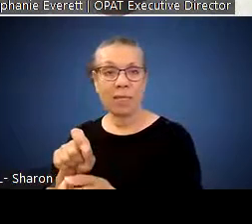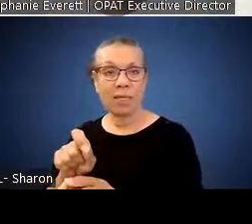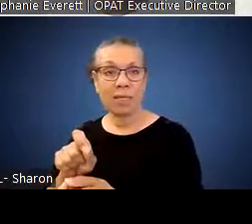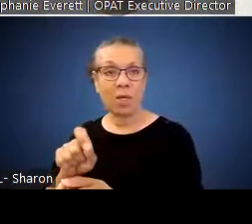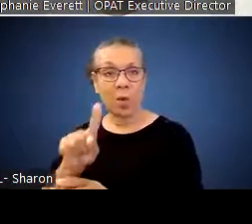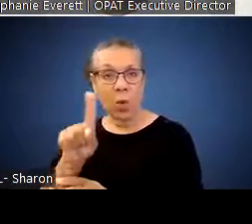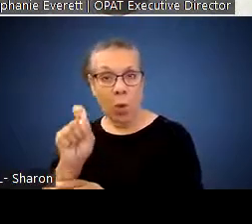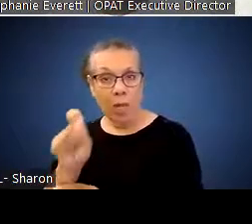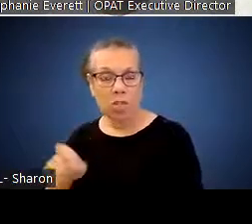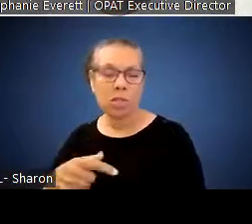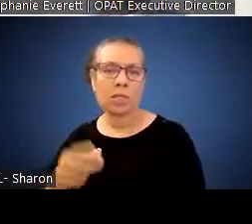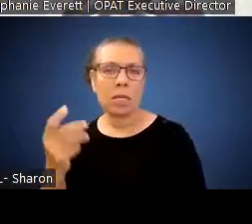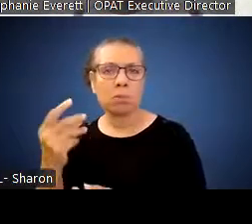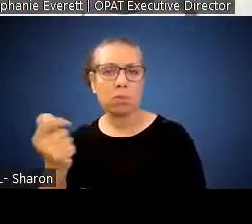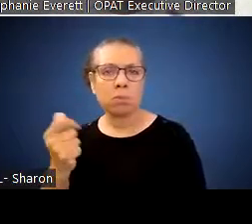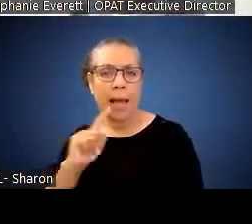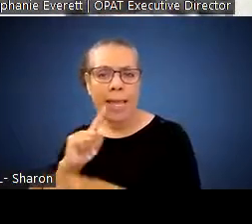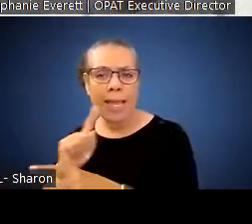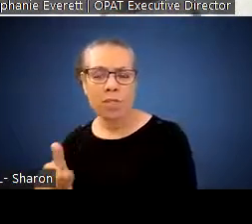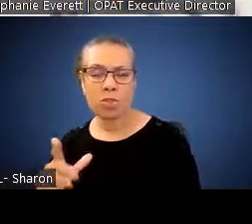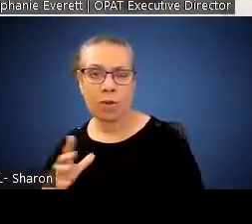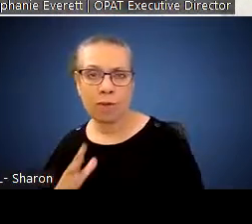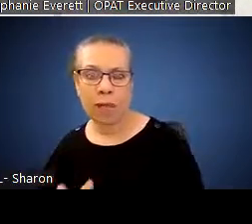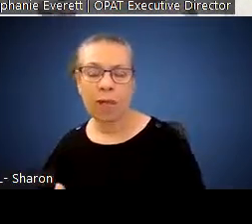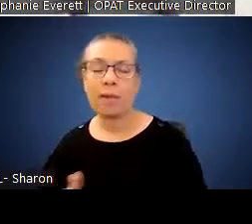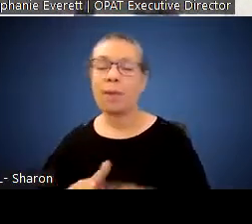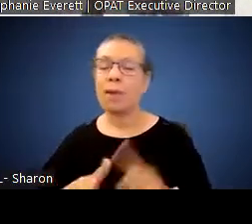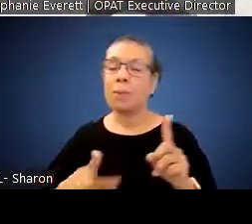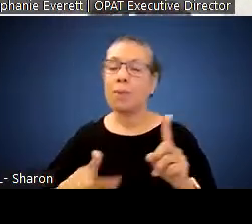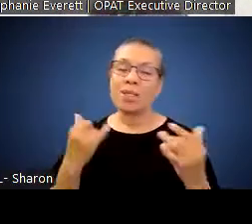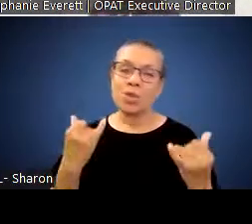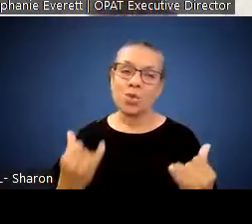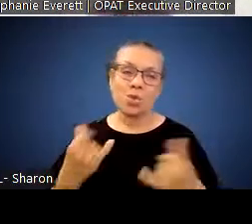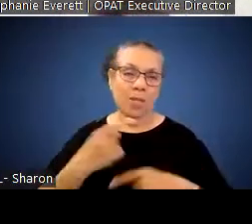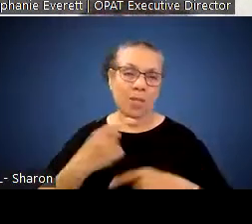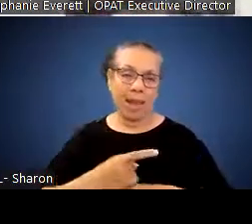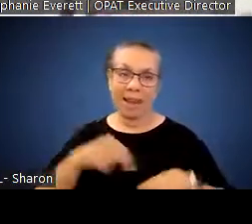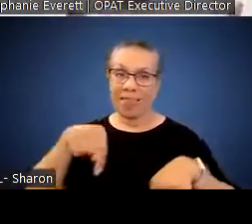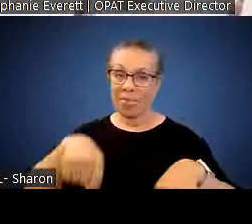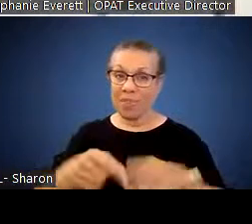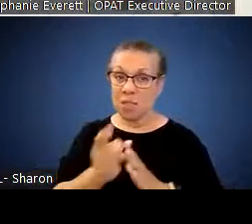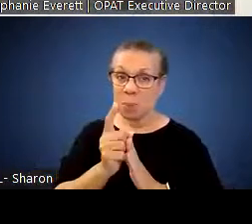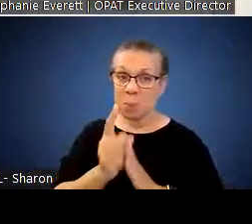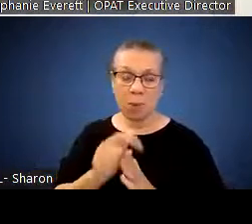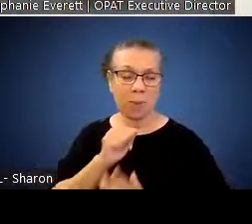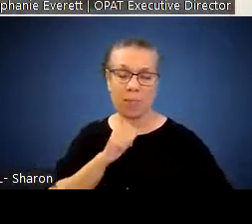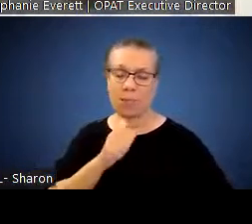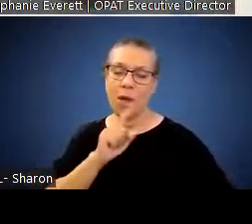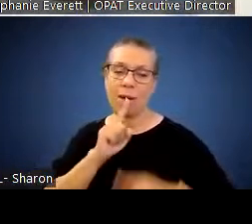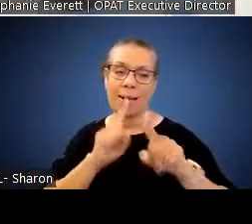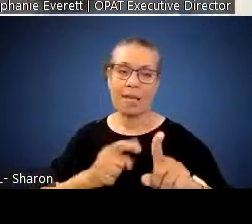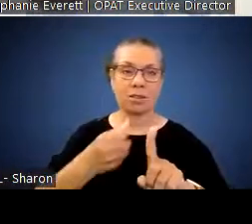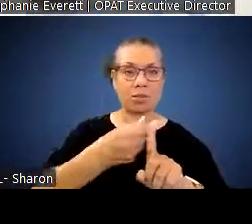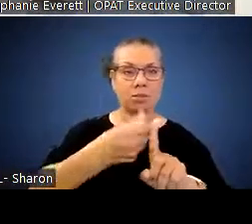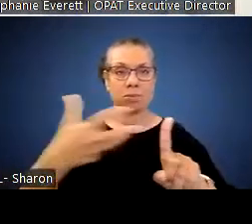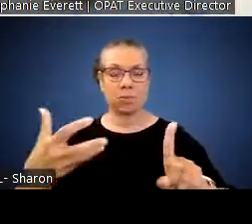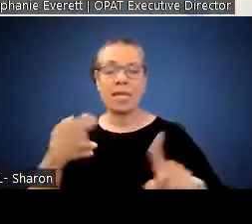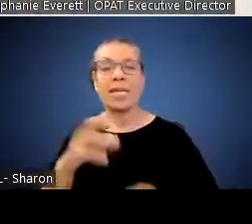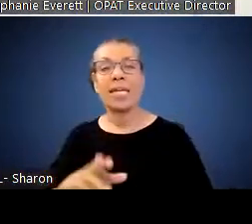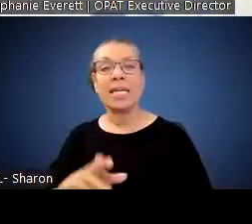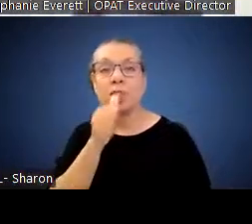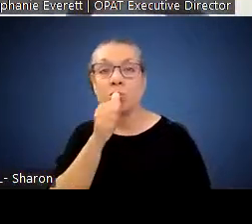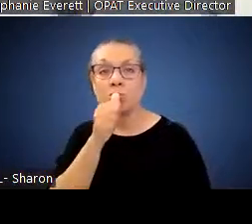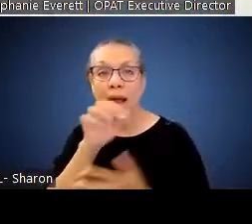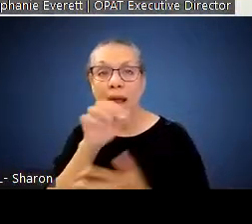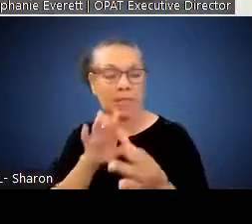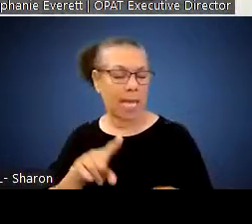you. But not all questions I can necessarily answer, for a host of reasons. If it's a privacy issue, I'm not going to answer it.